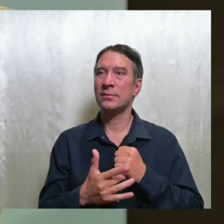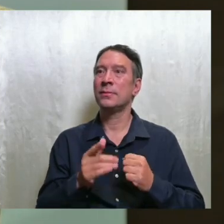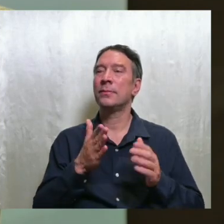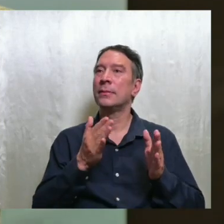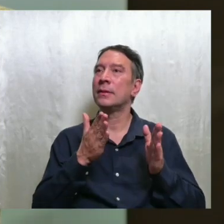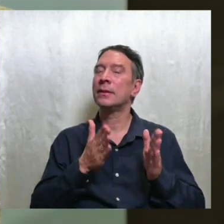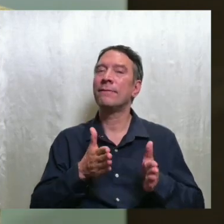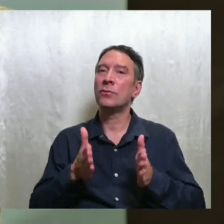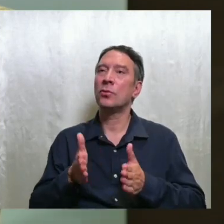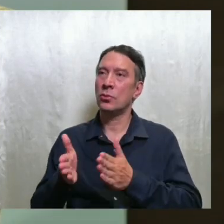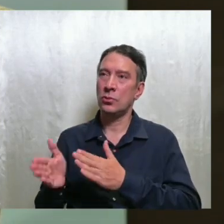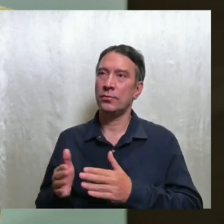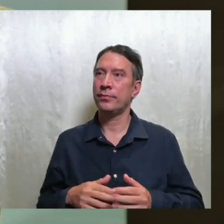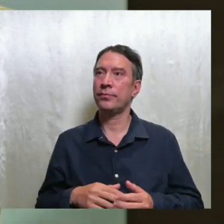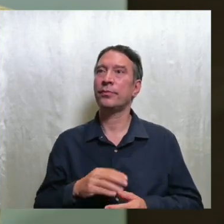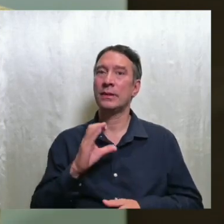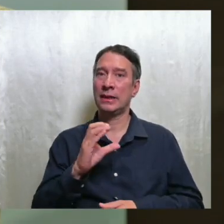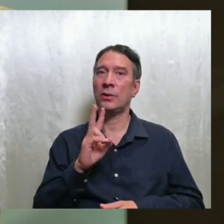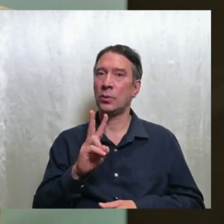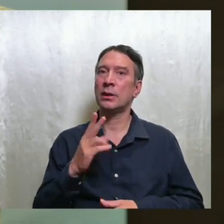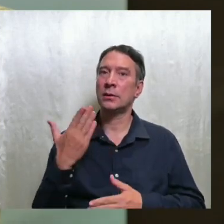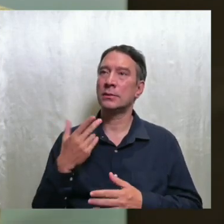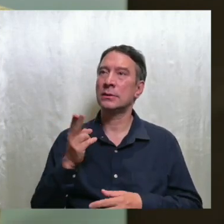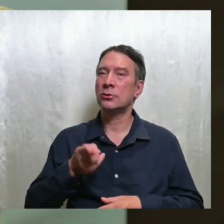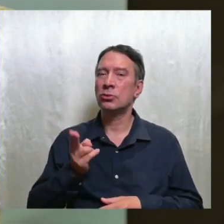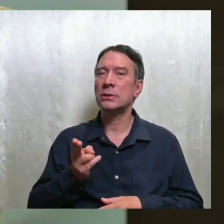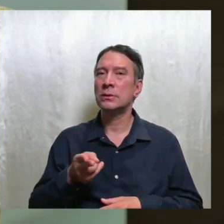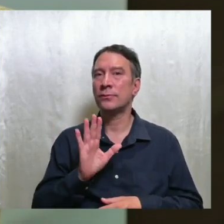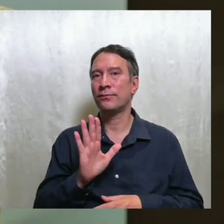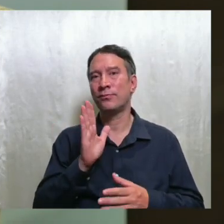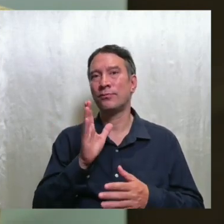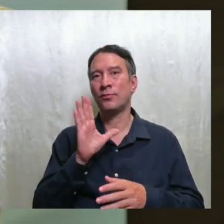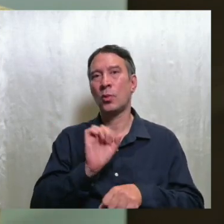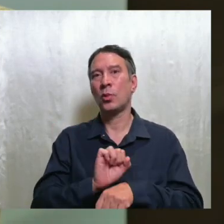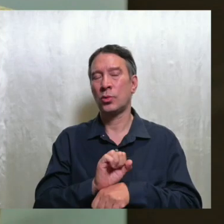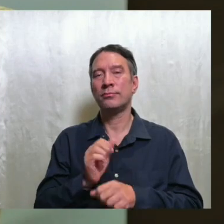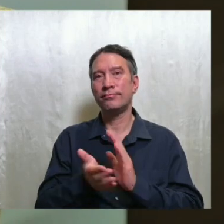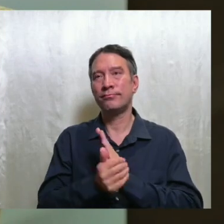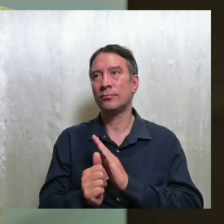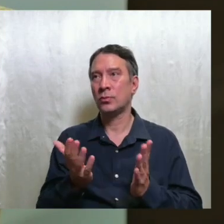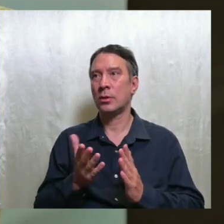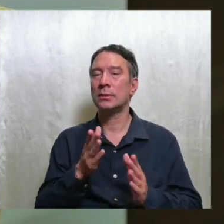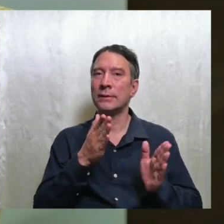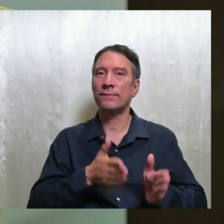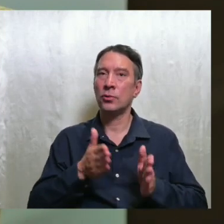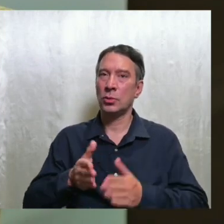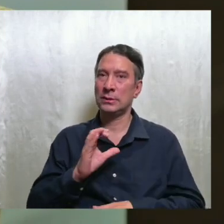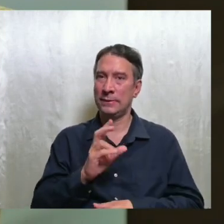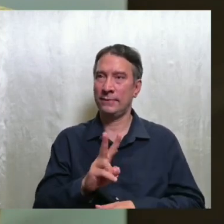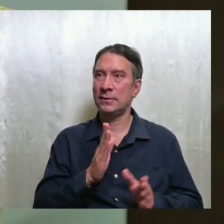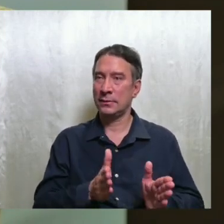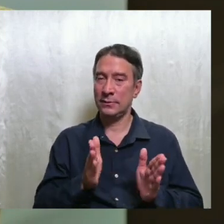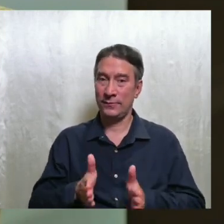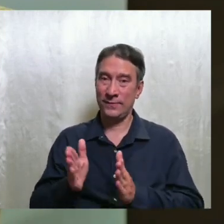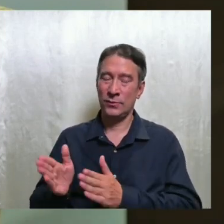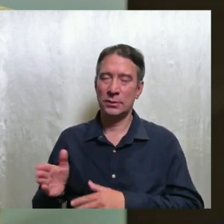that these credentials are online. It makes it easier for us to look for jobs anywhere. So